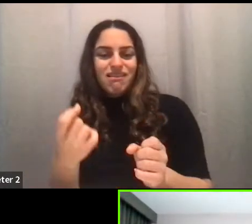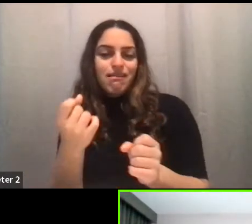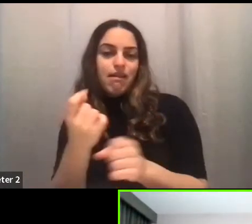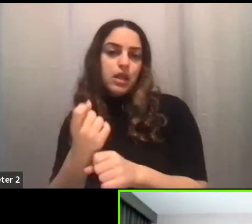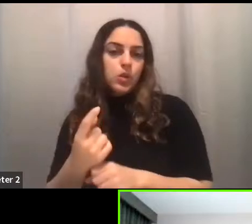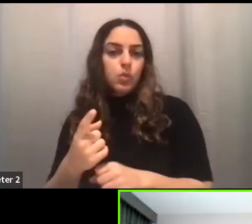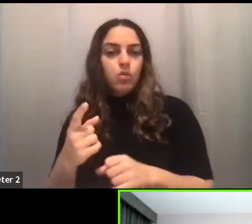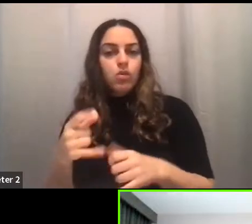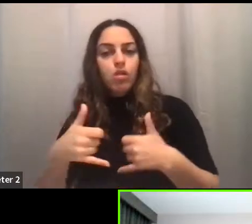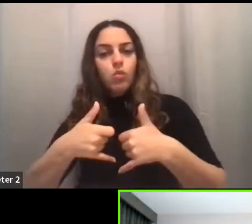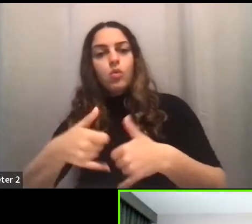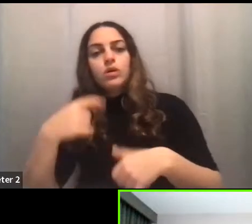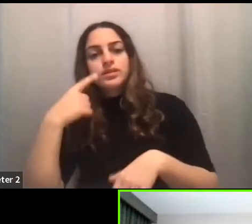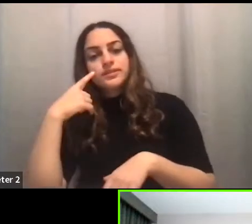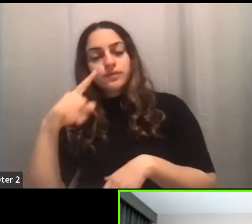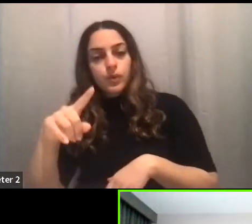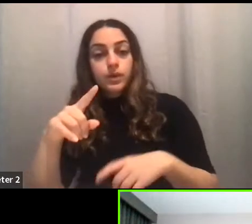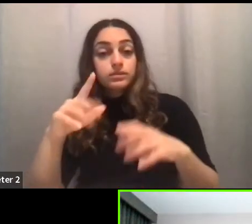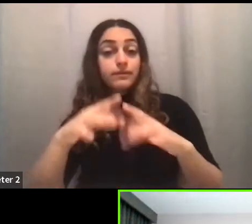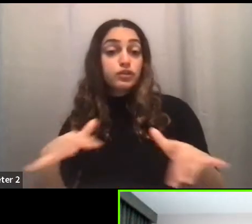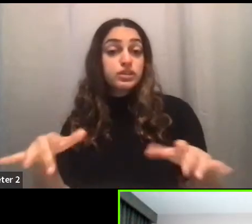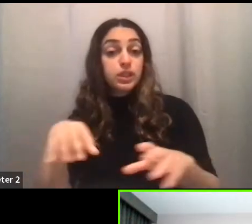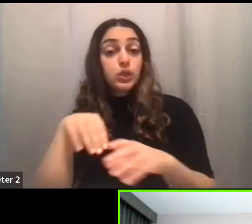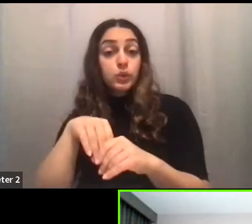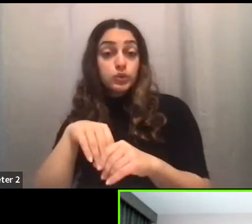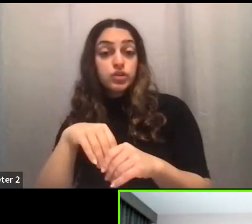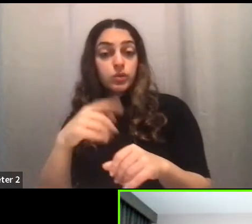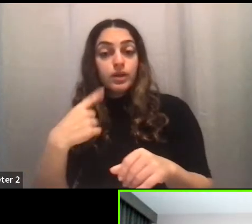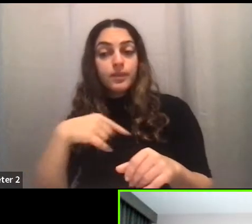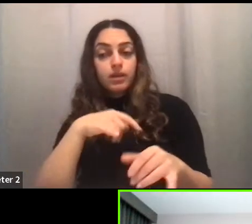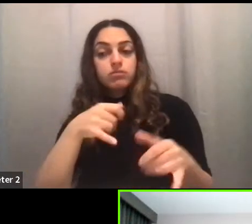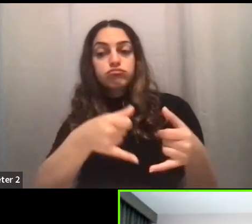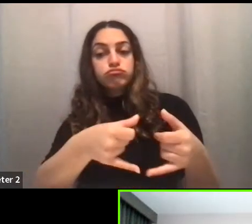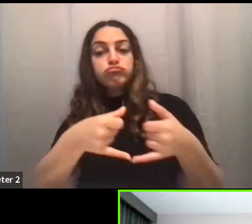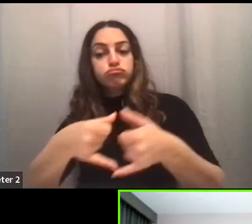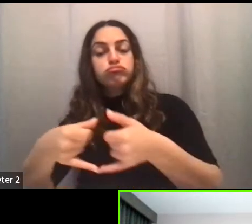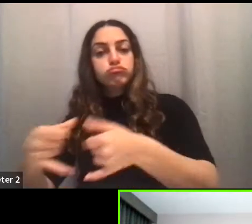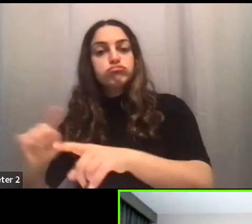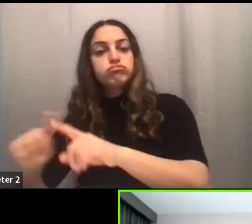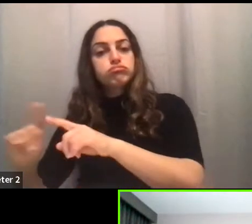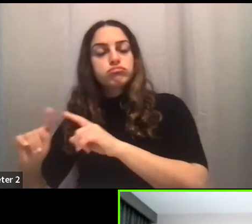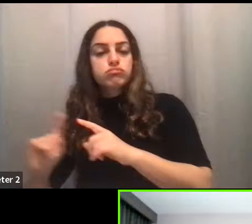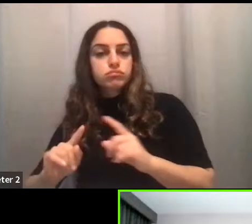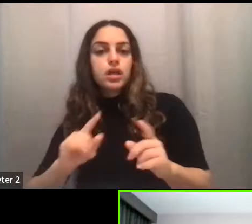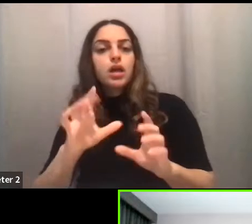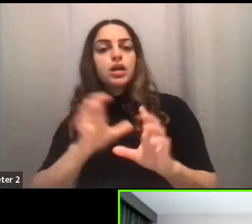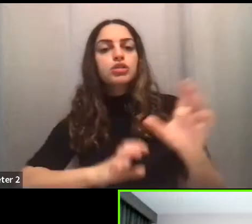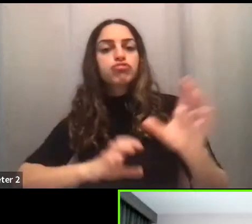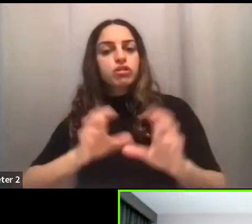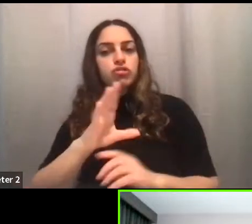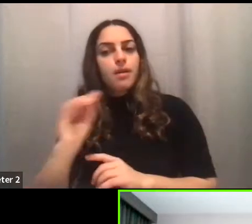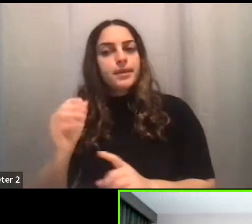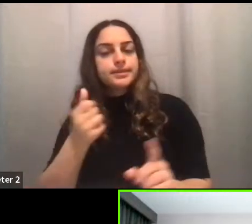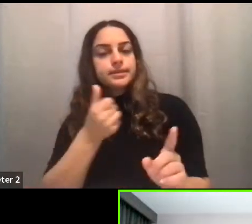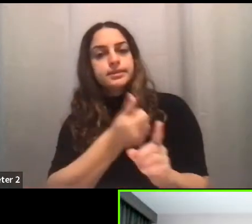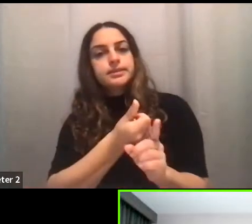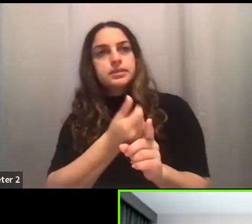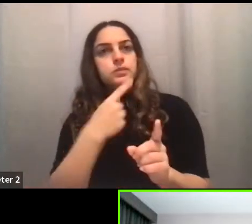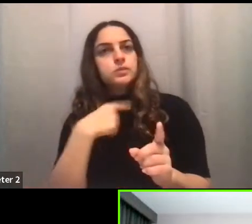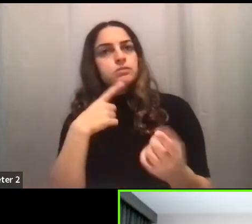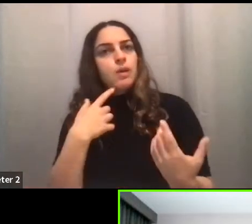diversity and inclusion to a variety of construction companies that are making significant efforts for